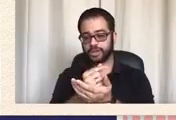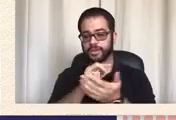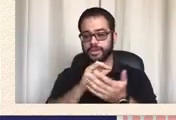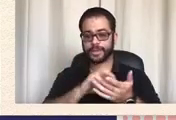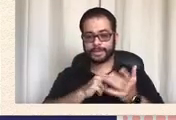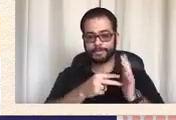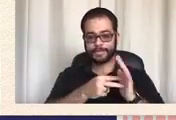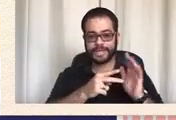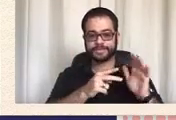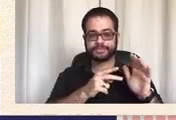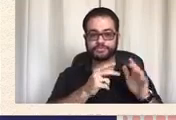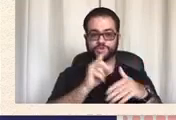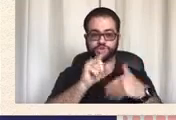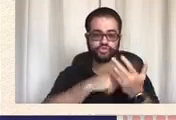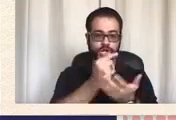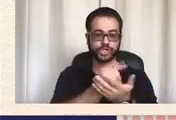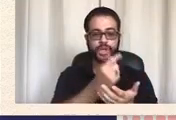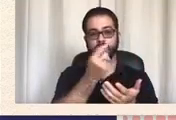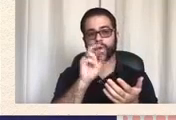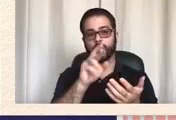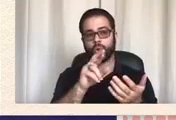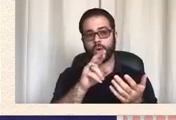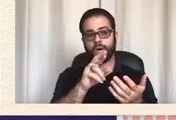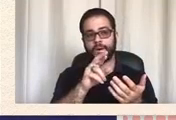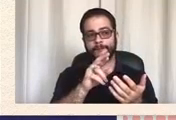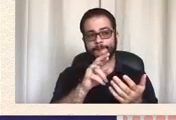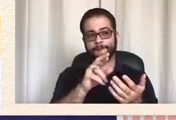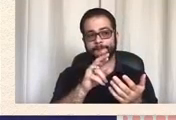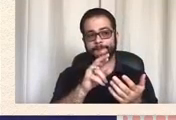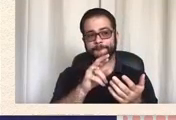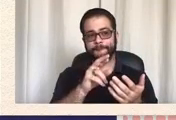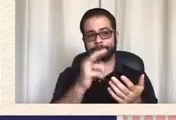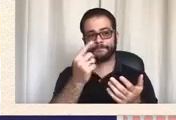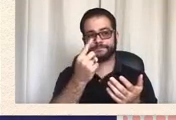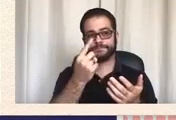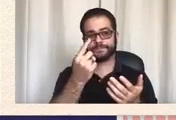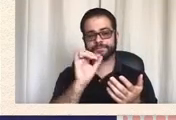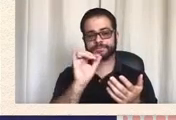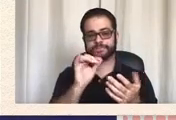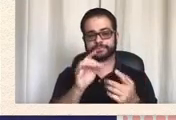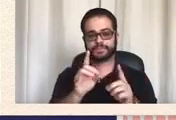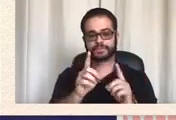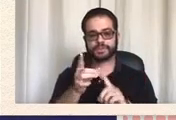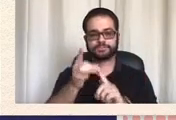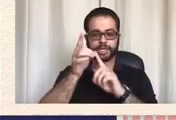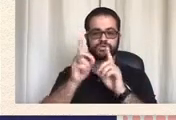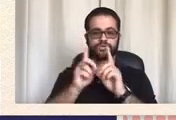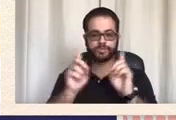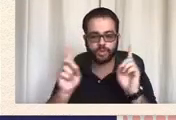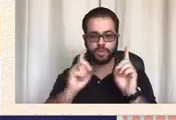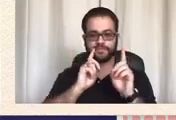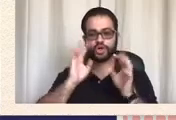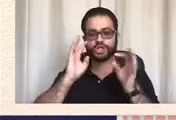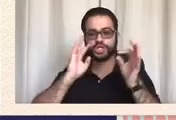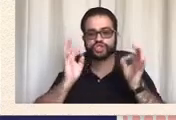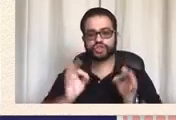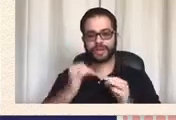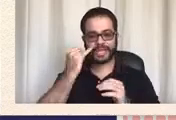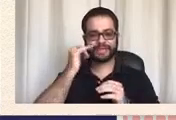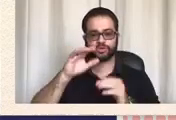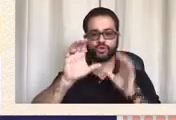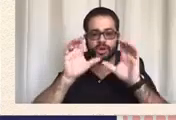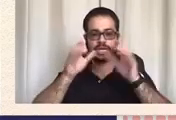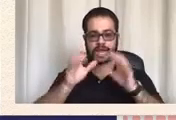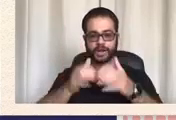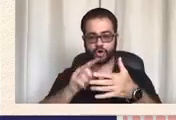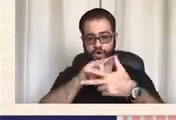graduating or some sort of special diploma option to determine whether your category should change